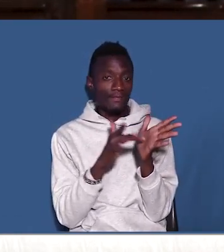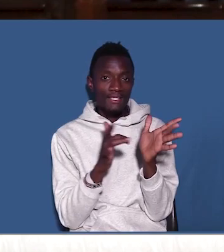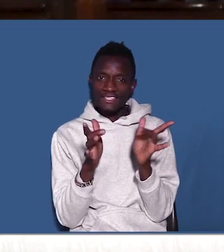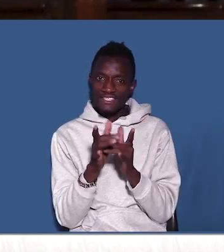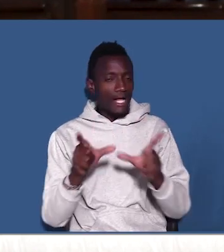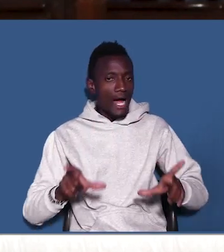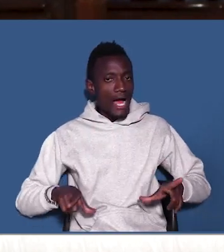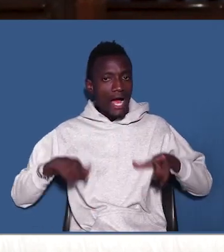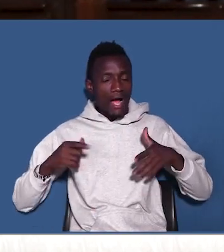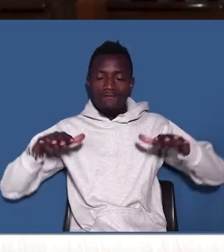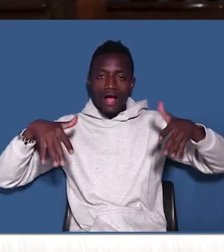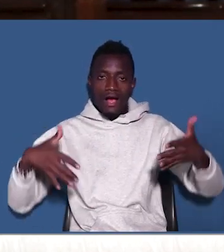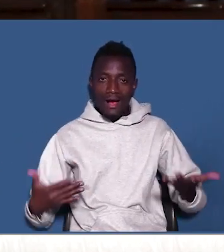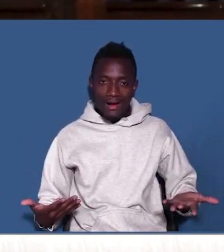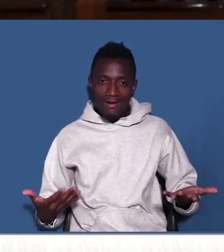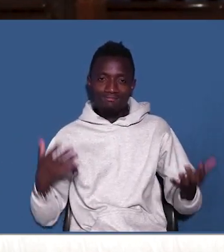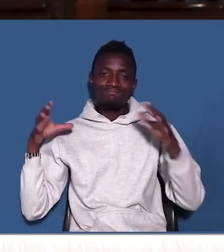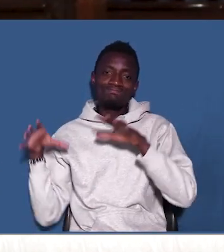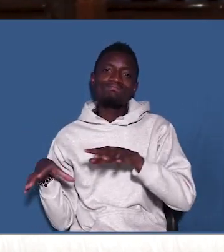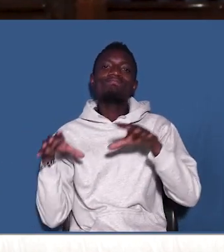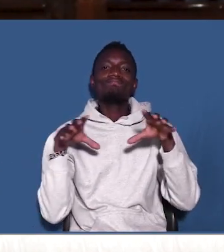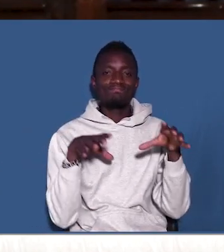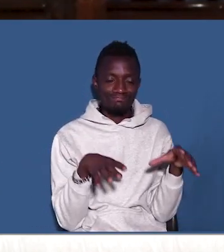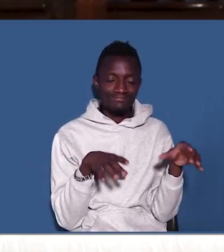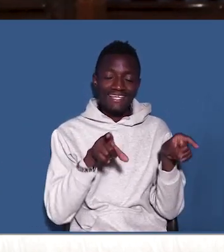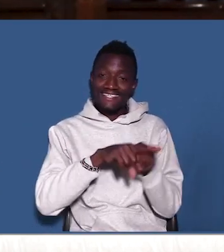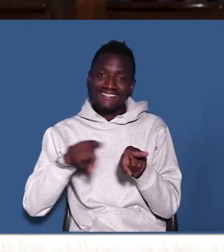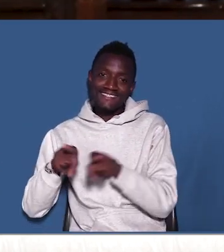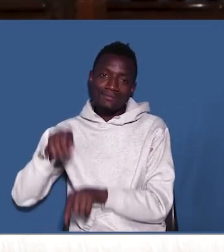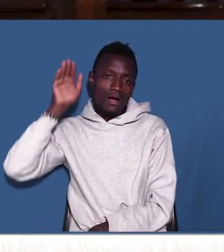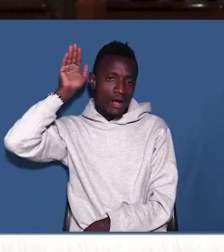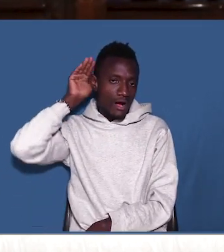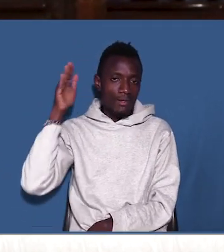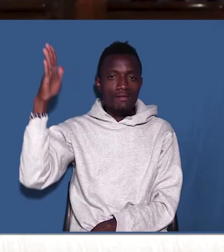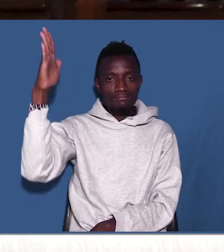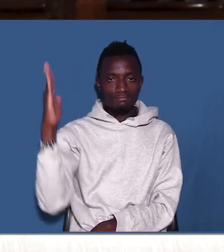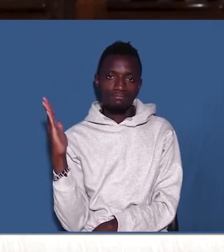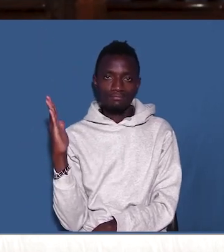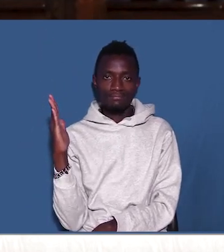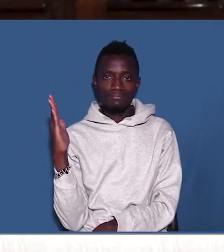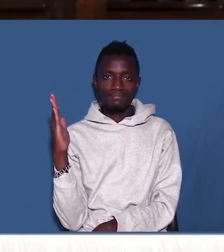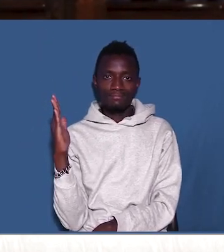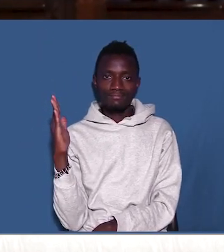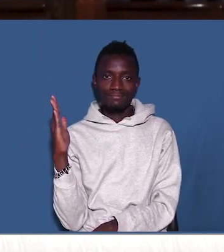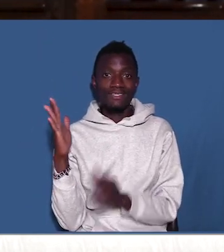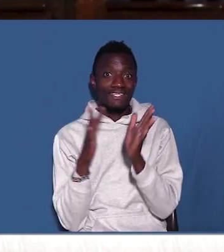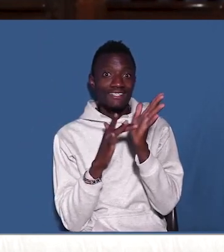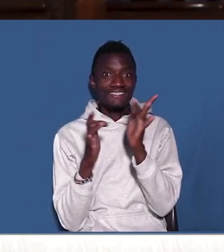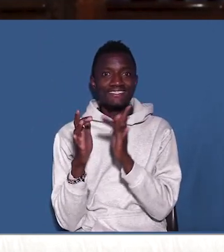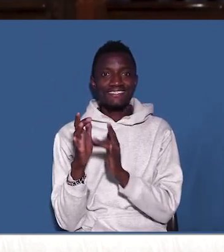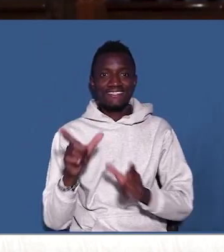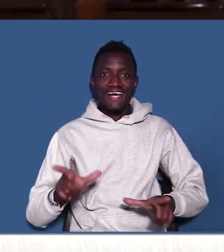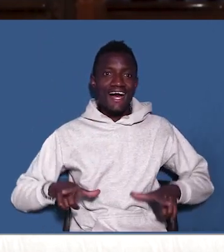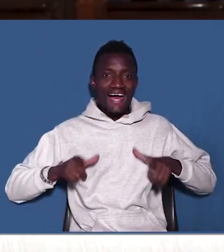suffering, and also it was a life of obedience, and it was also a life of